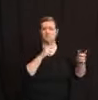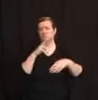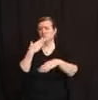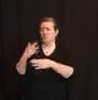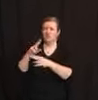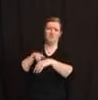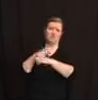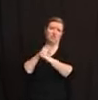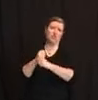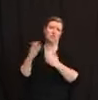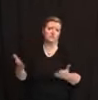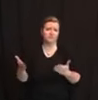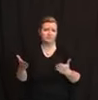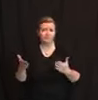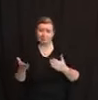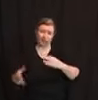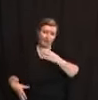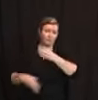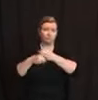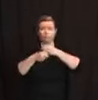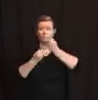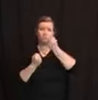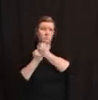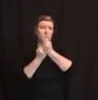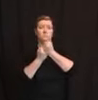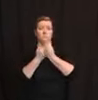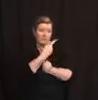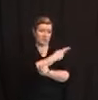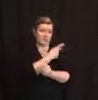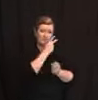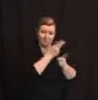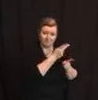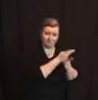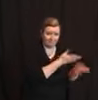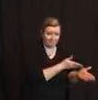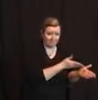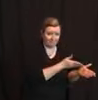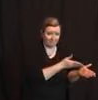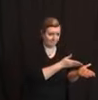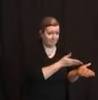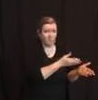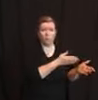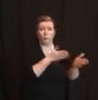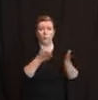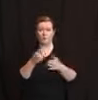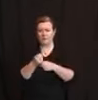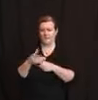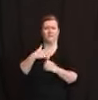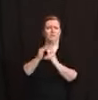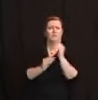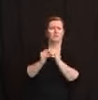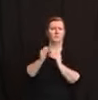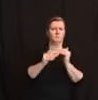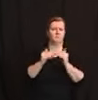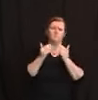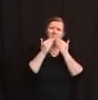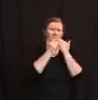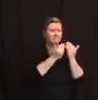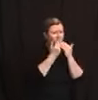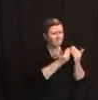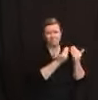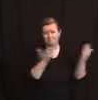support, be it direct care or direct caring and comforting, is appreciated. As I covered yesterday, we are